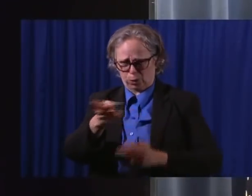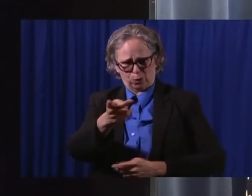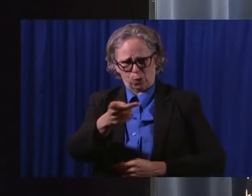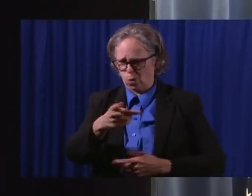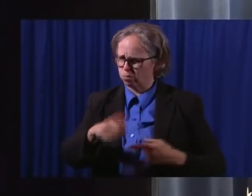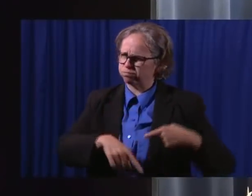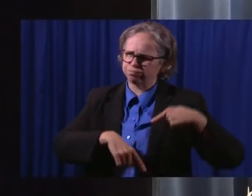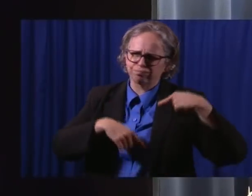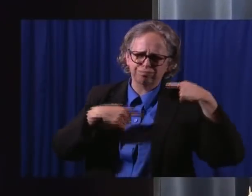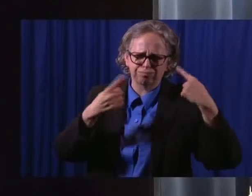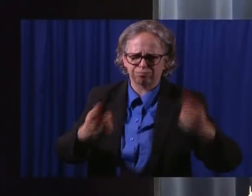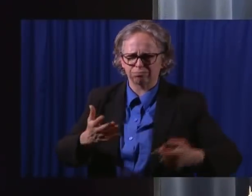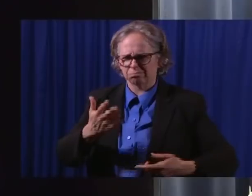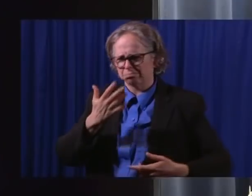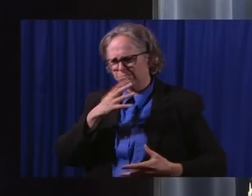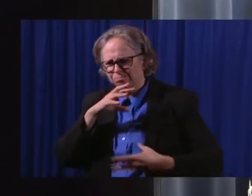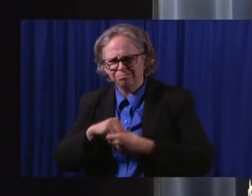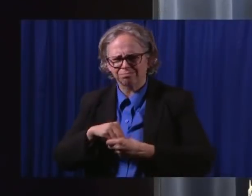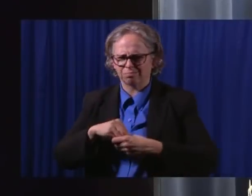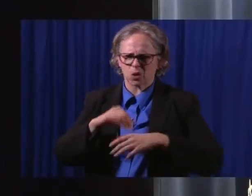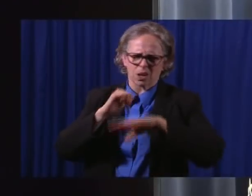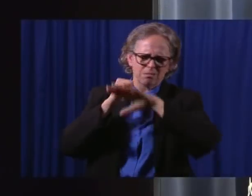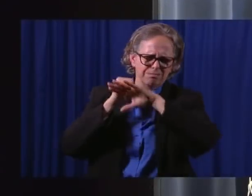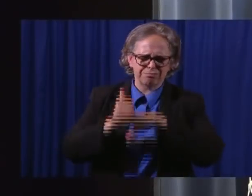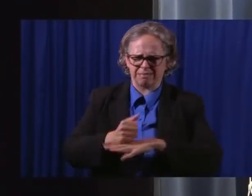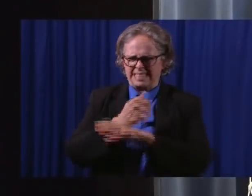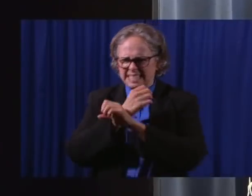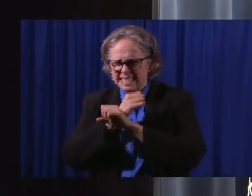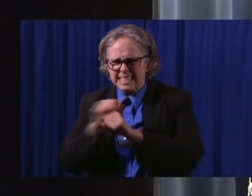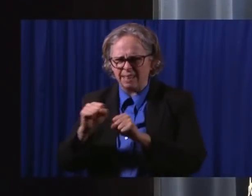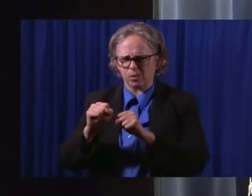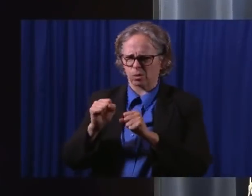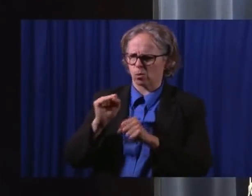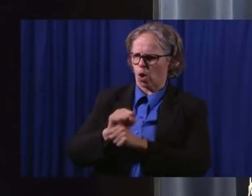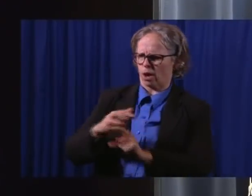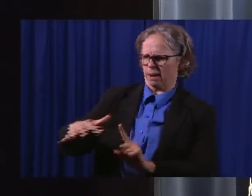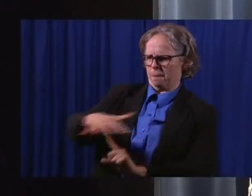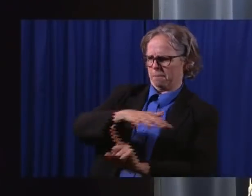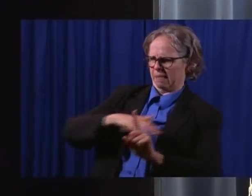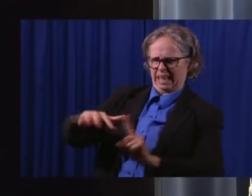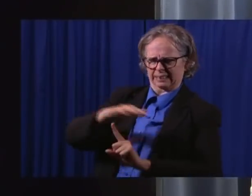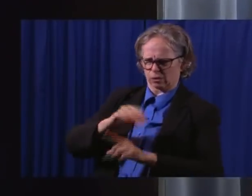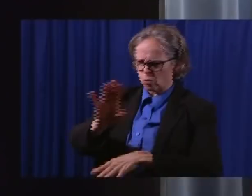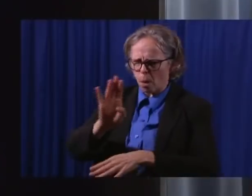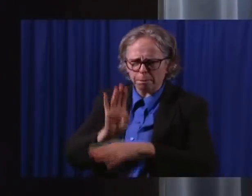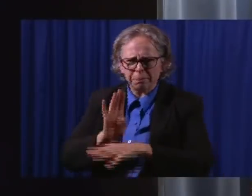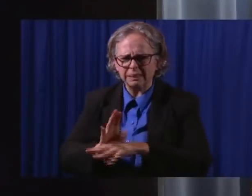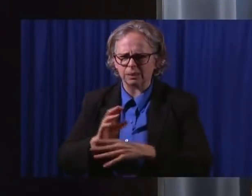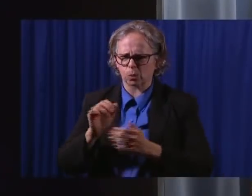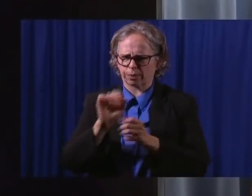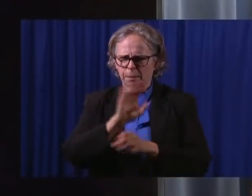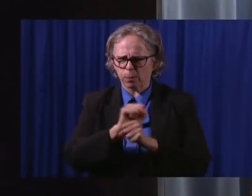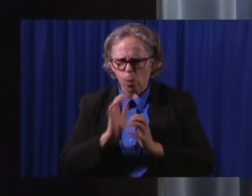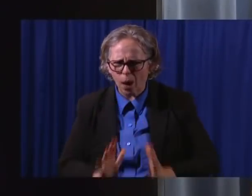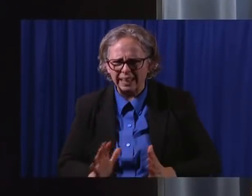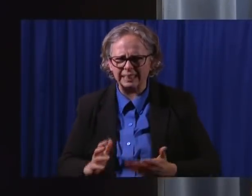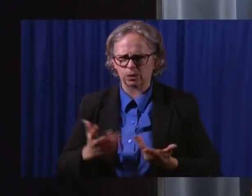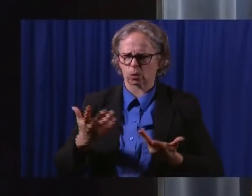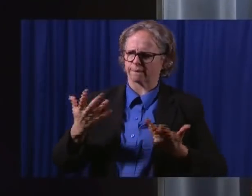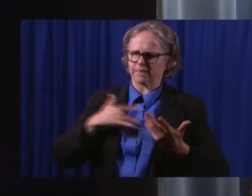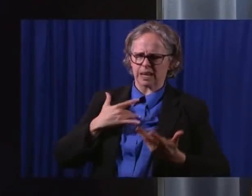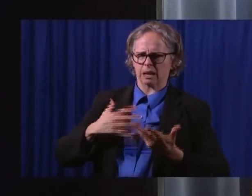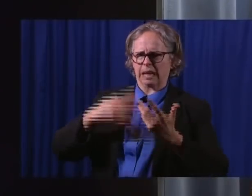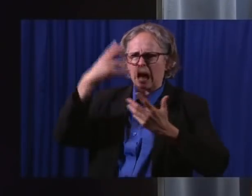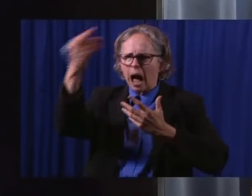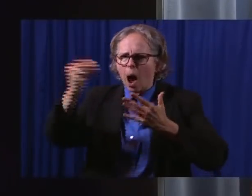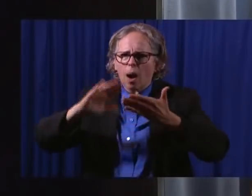effort in your business to create a safe work environment for your employees and those employees who go out into the community. You are aware